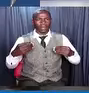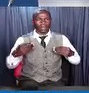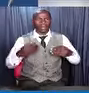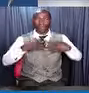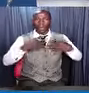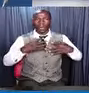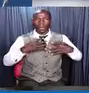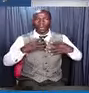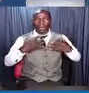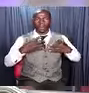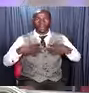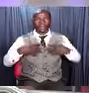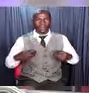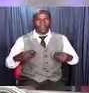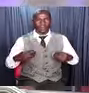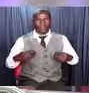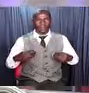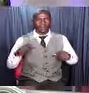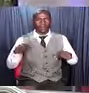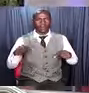And I got well.